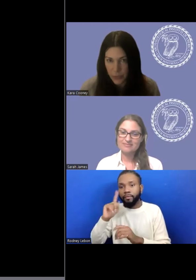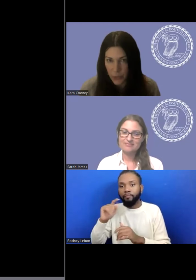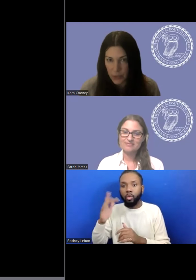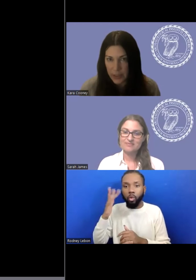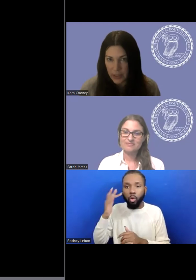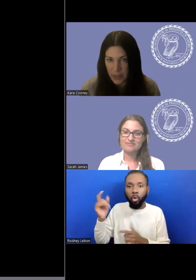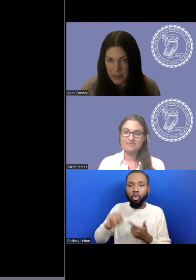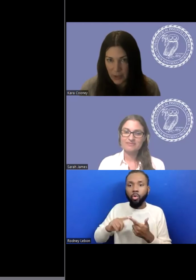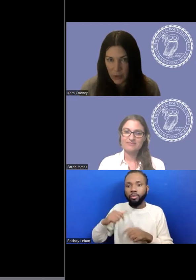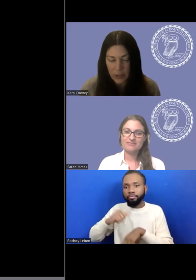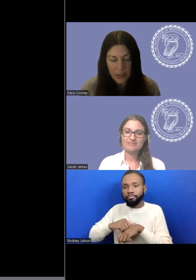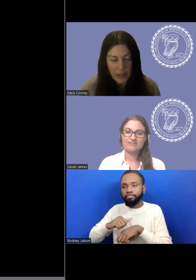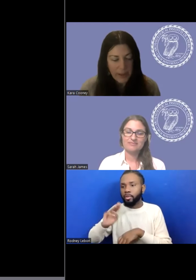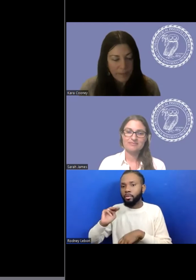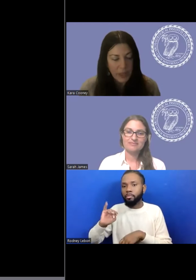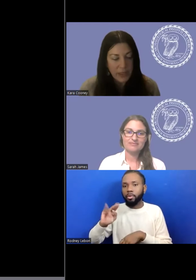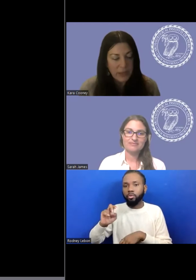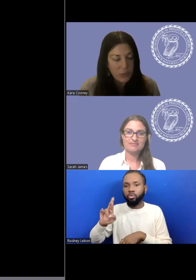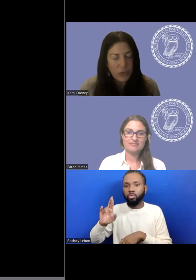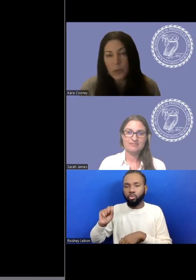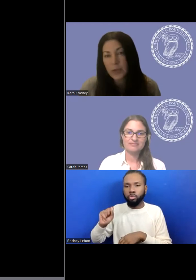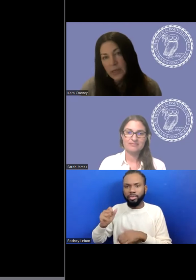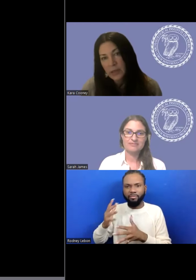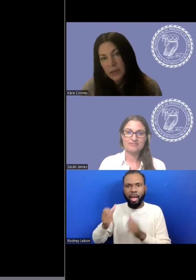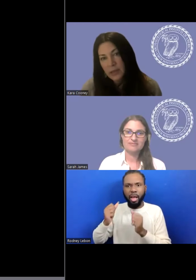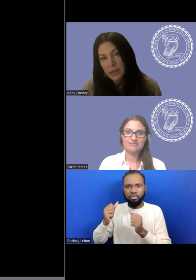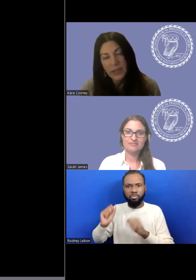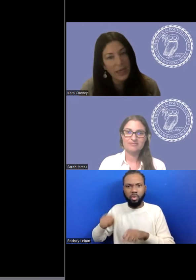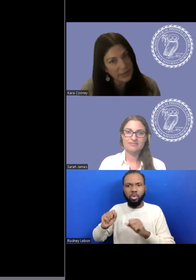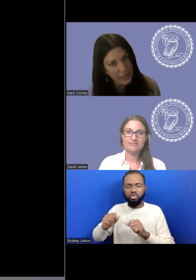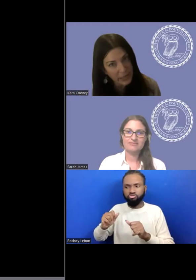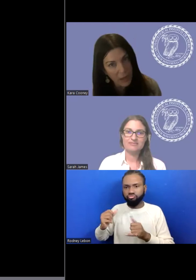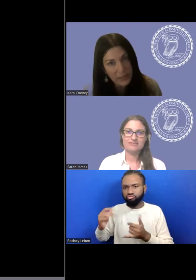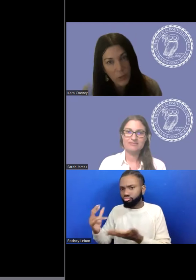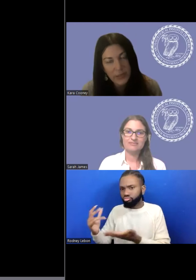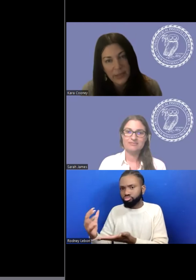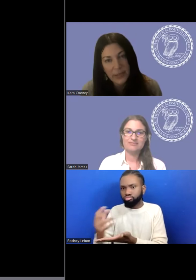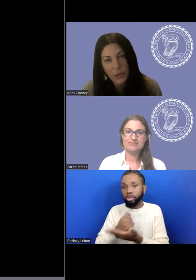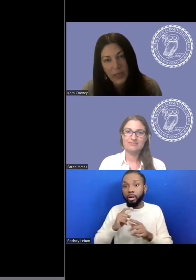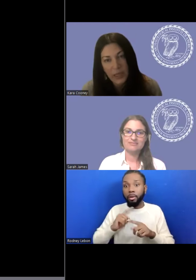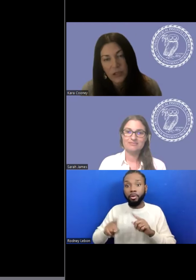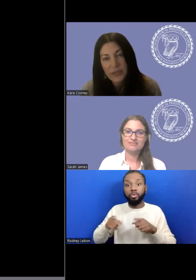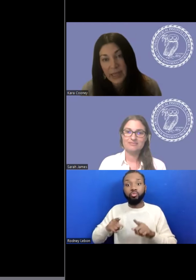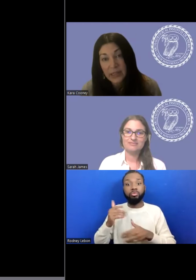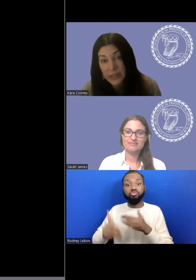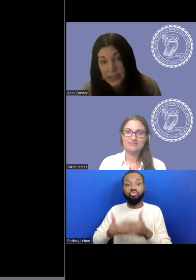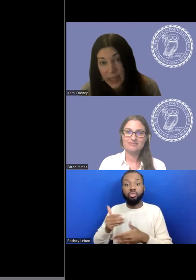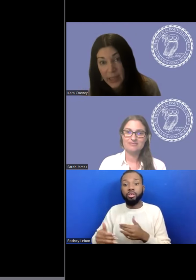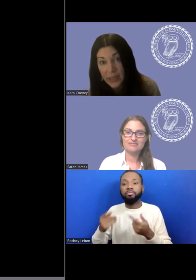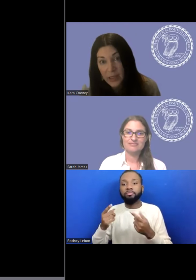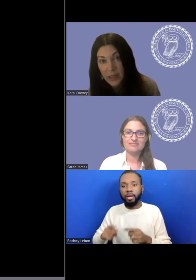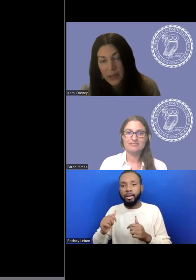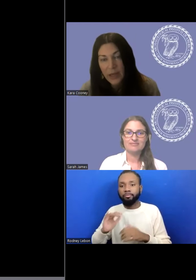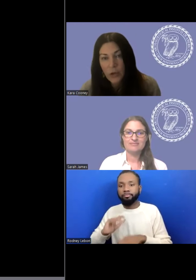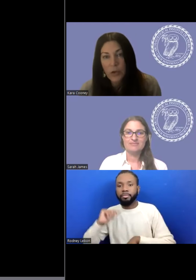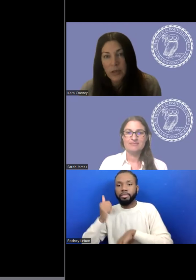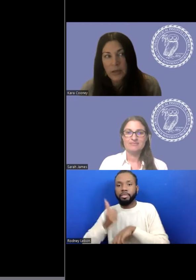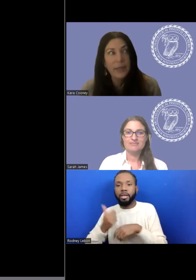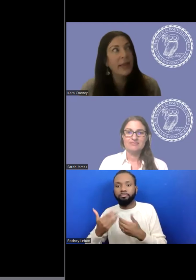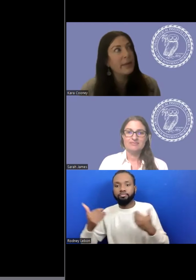and thoroughly as they could. In so doing, the unintended consequence is the creation of a secondary state